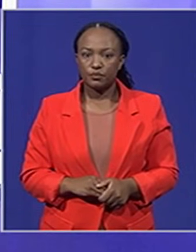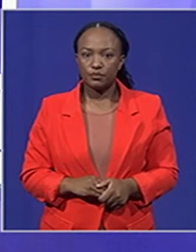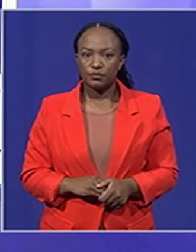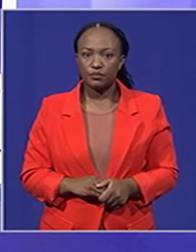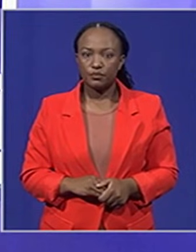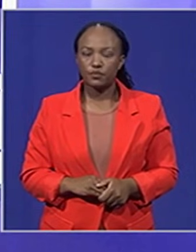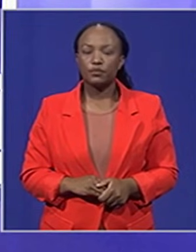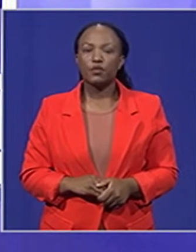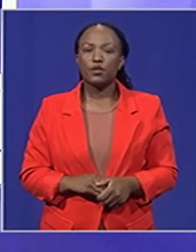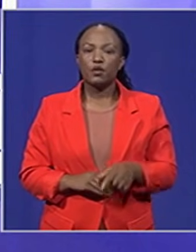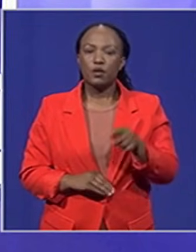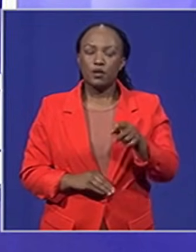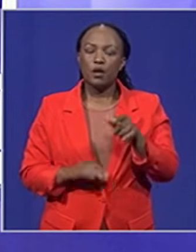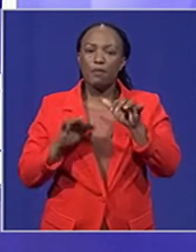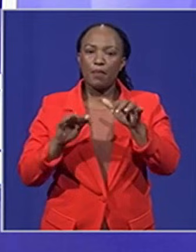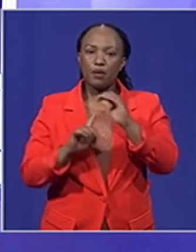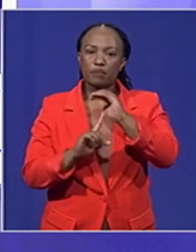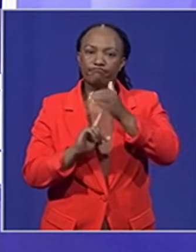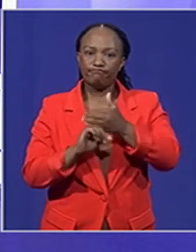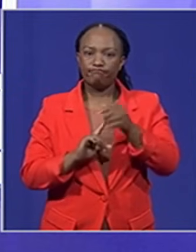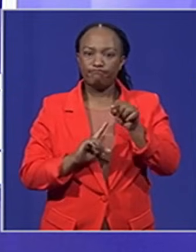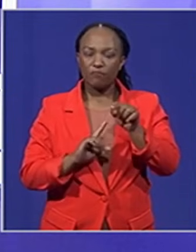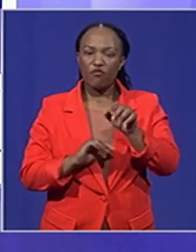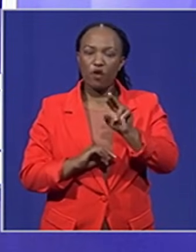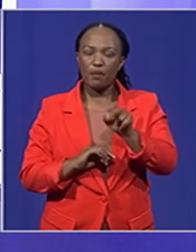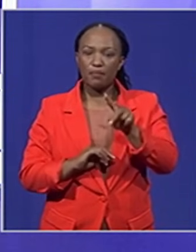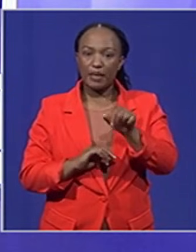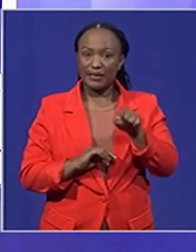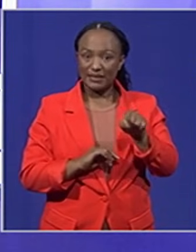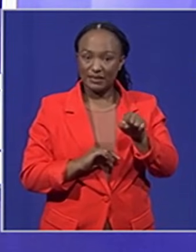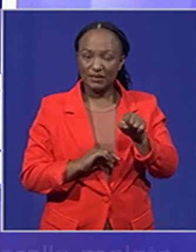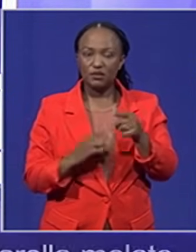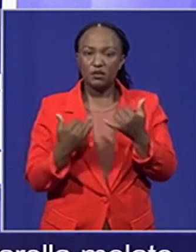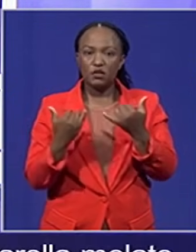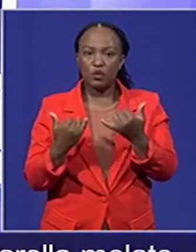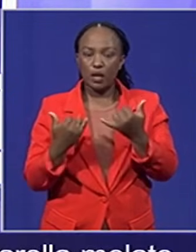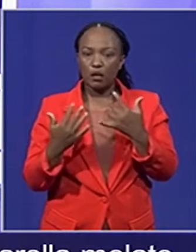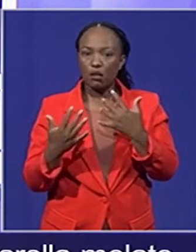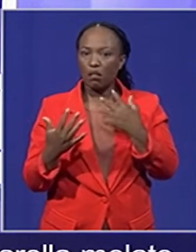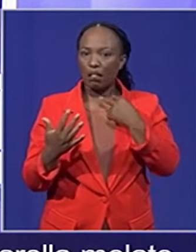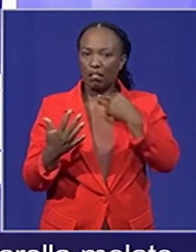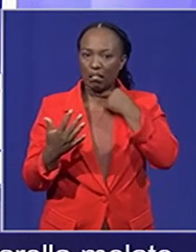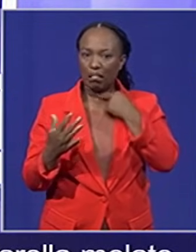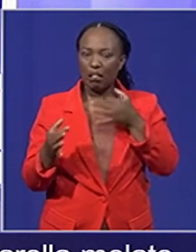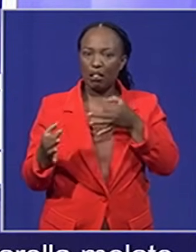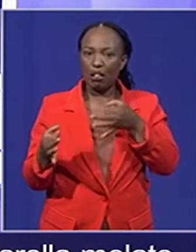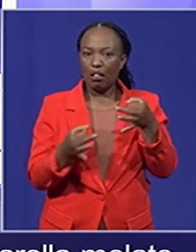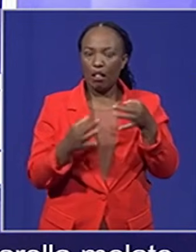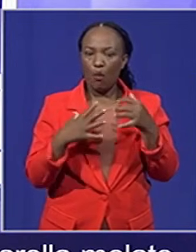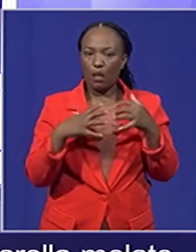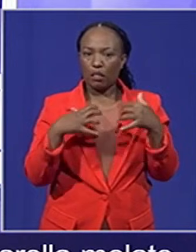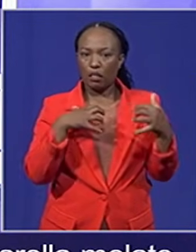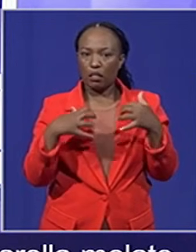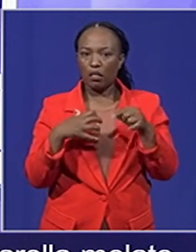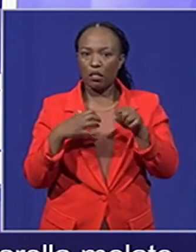Šedi ya botšhotšhisi bja mmušo ya go seka melato ya go gogwa ga mmušo ka nko e tlotše tšhitišo go rarolla dikgotlhano tša ka gare go